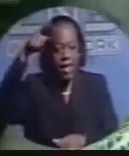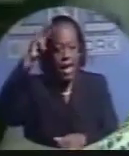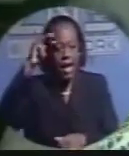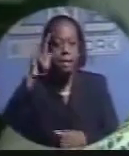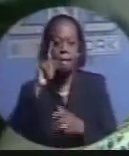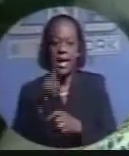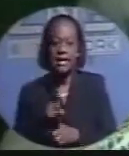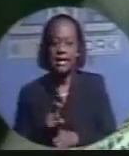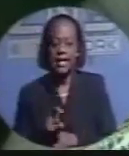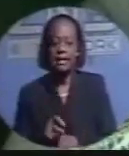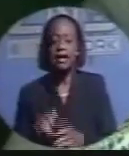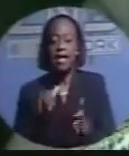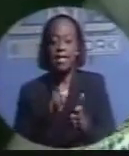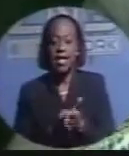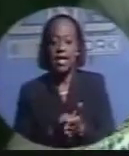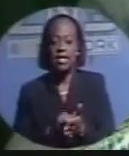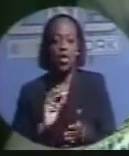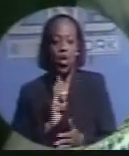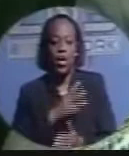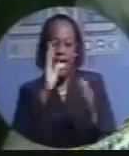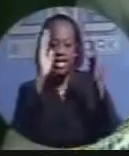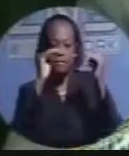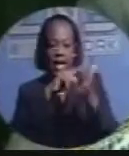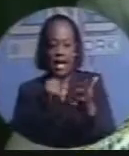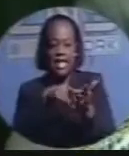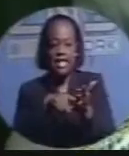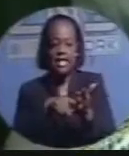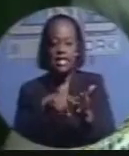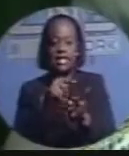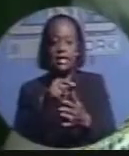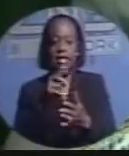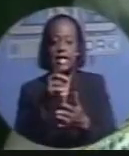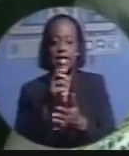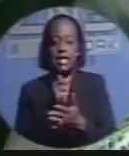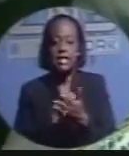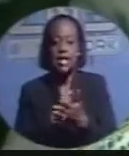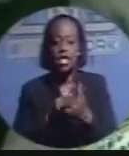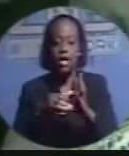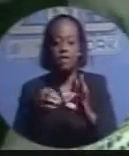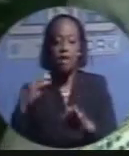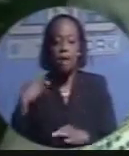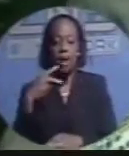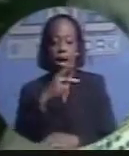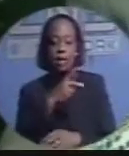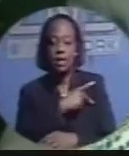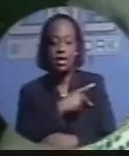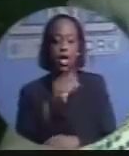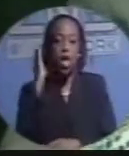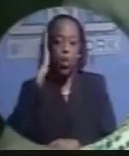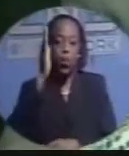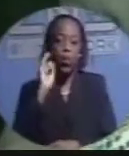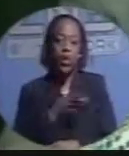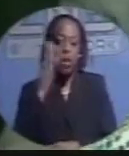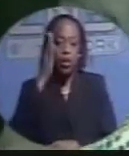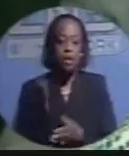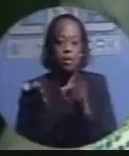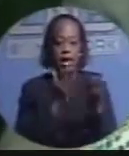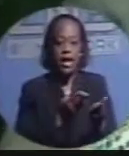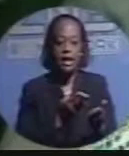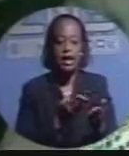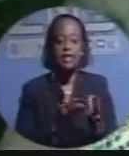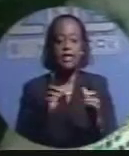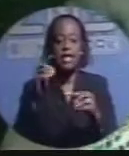we expect that in this session of Parliament, we will bring to the table legislation that